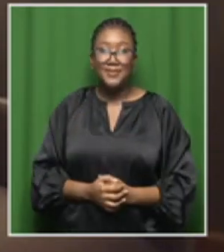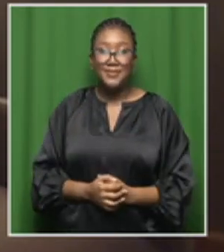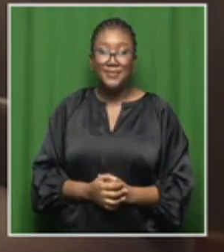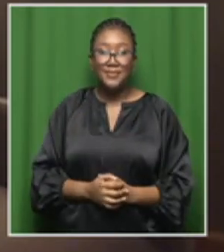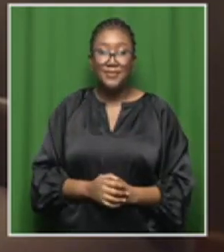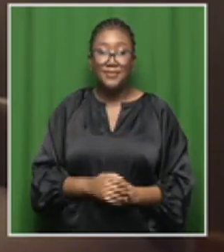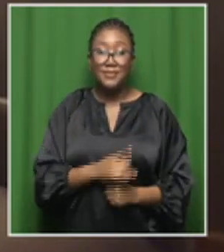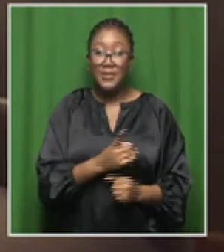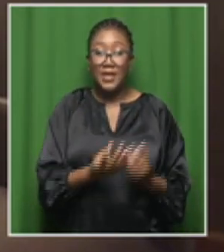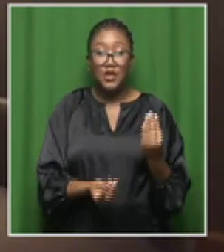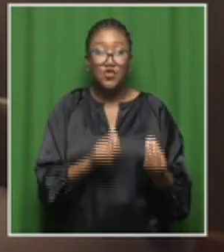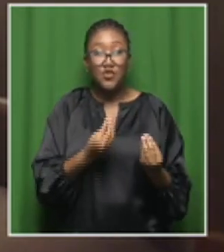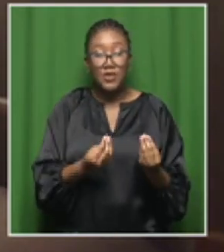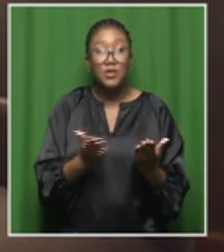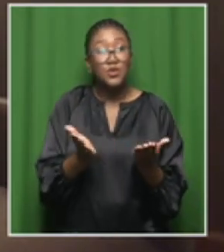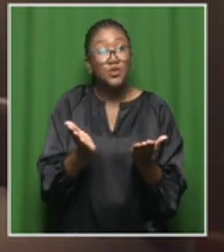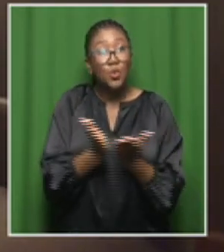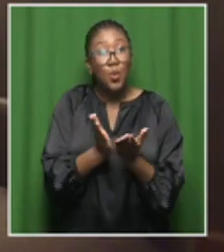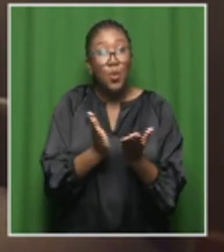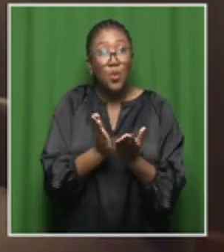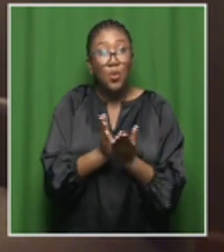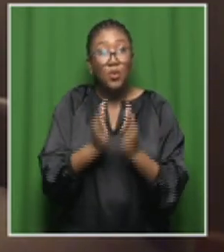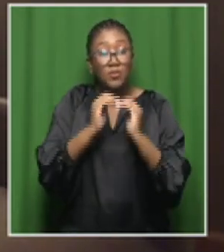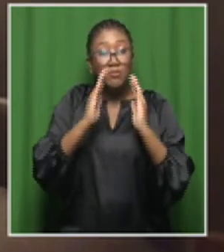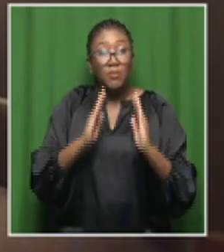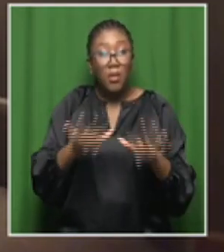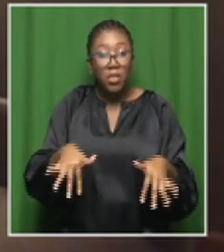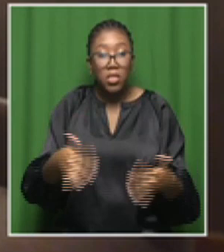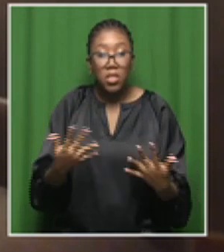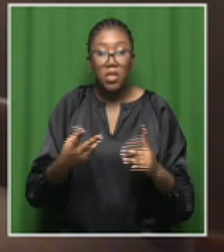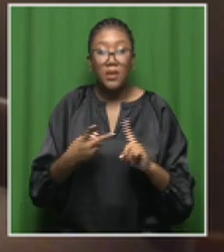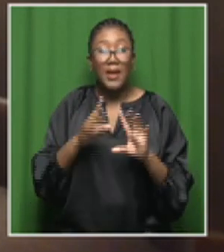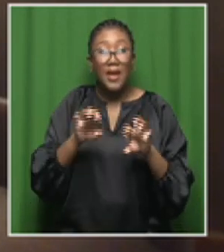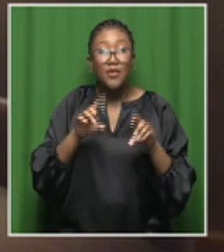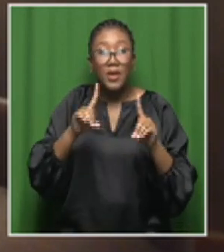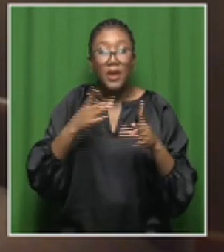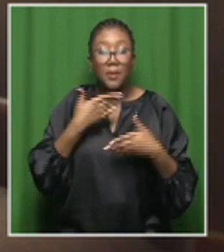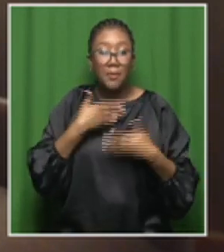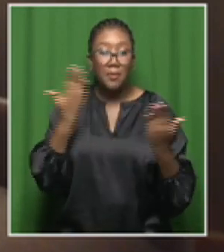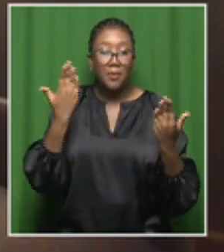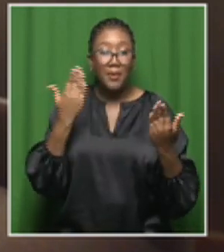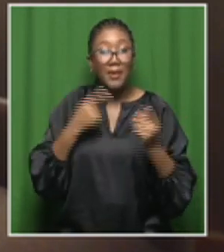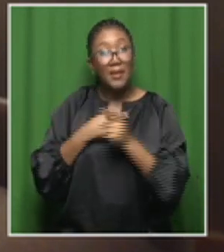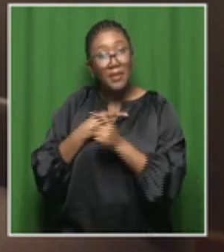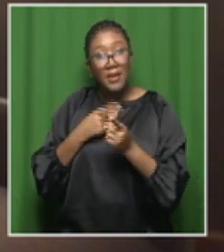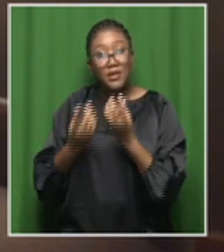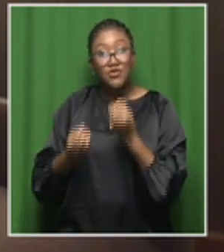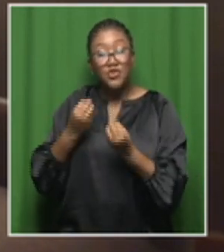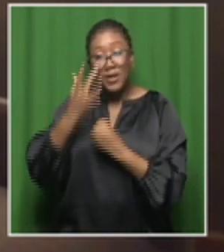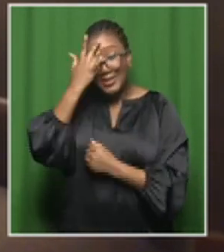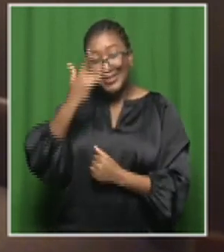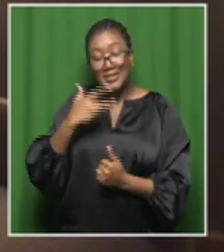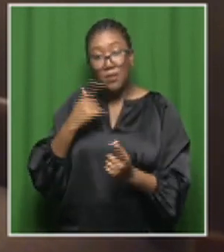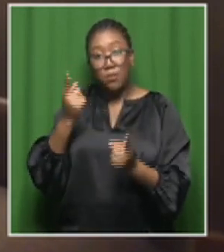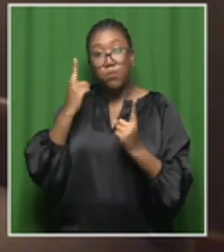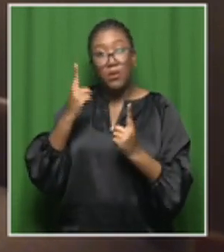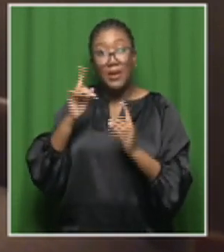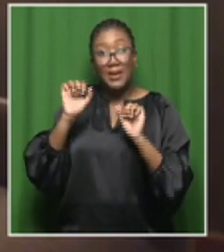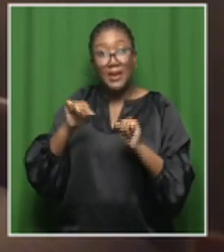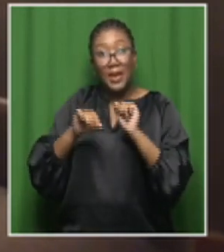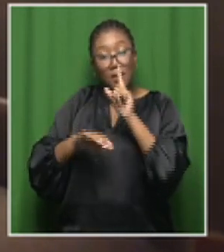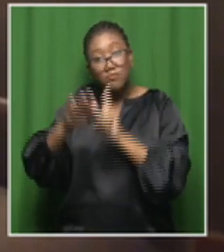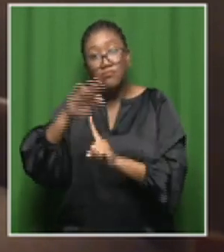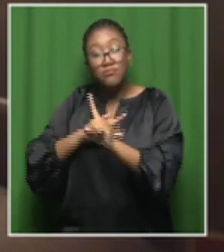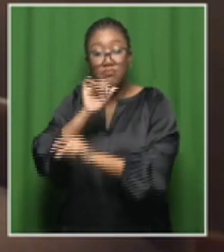Children have lost their schools and their education. Those with chronic illnesses have struggled to access the care they need,